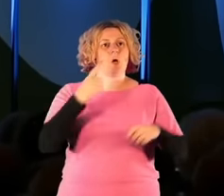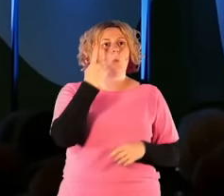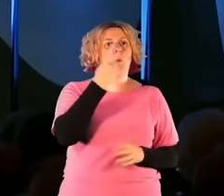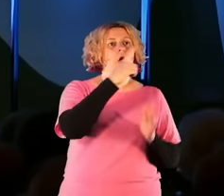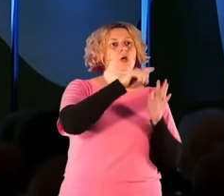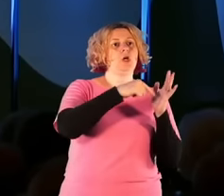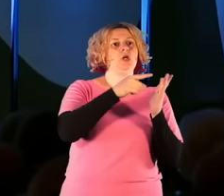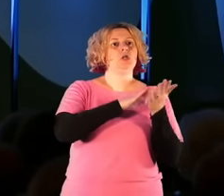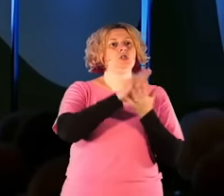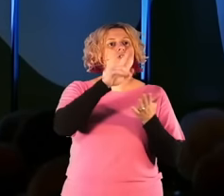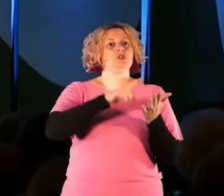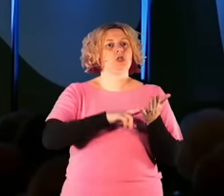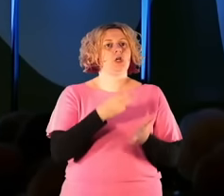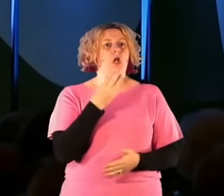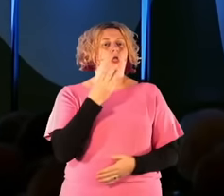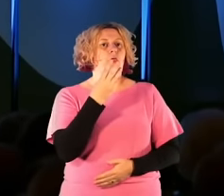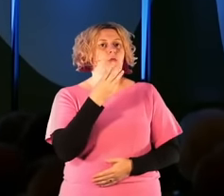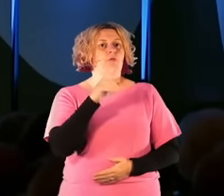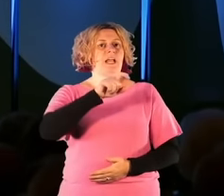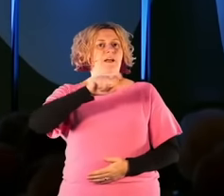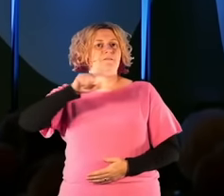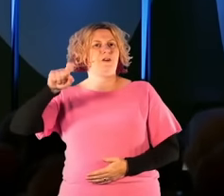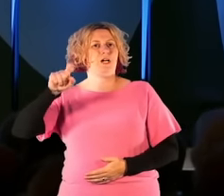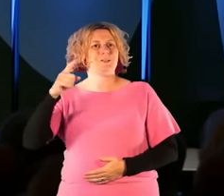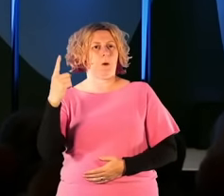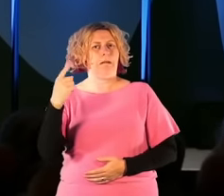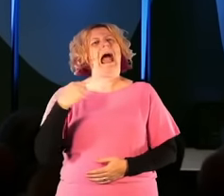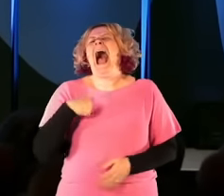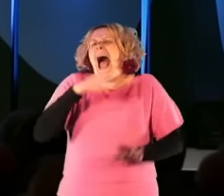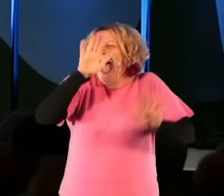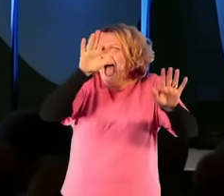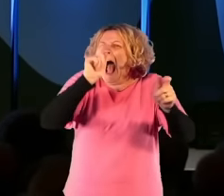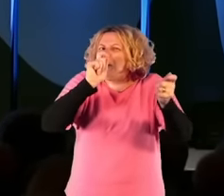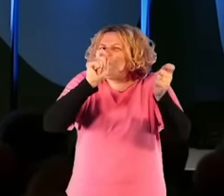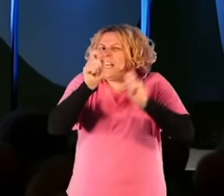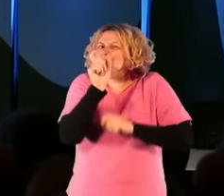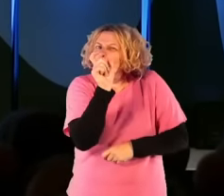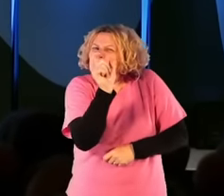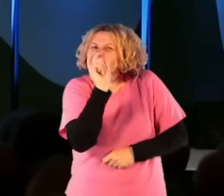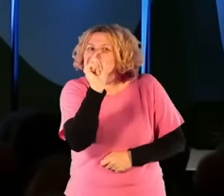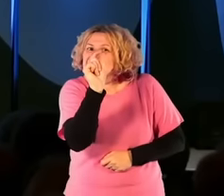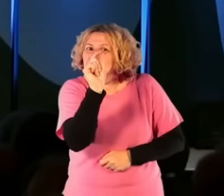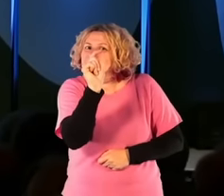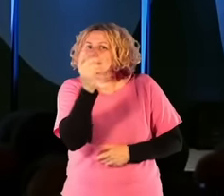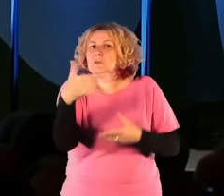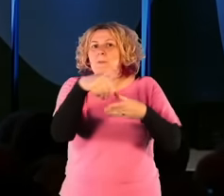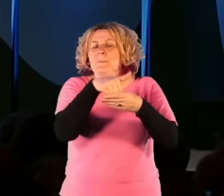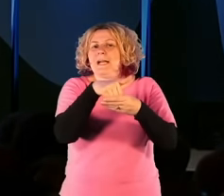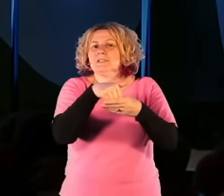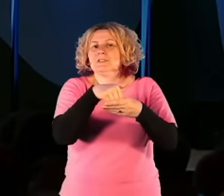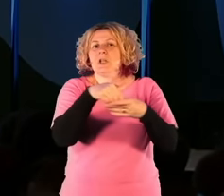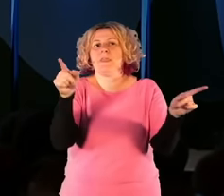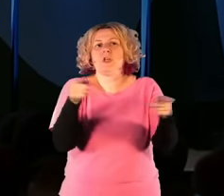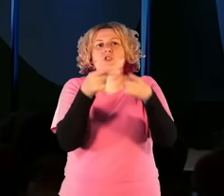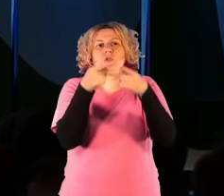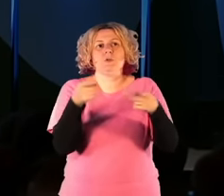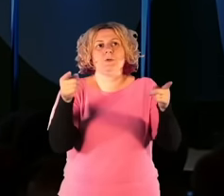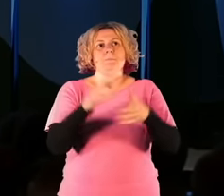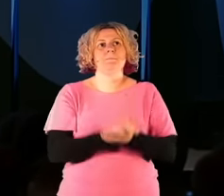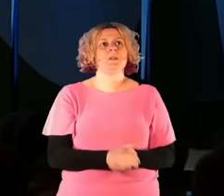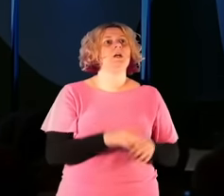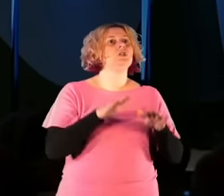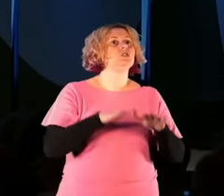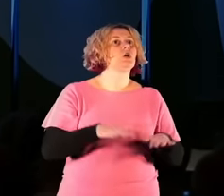words ever so slightly so they'd fit the tune. So it goes like this. Children of God, that is what we